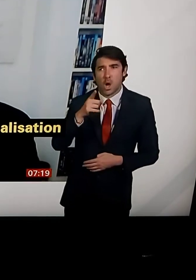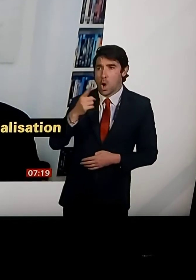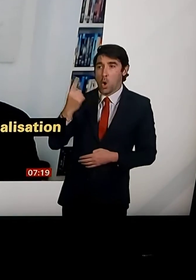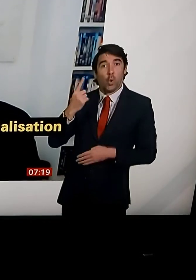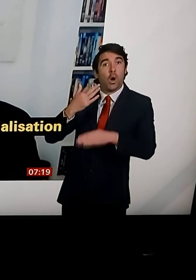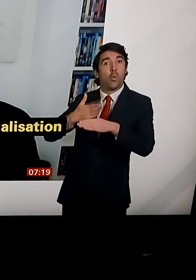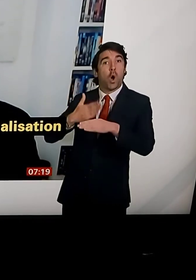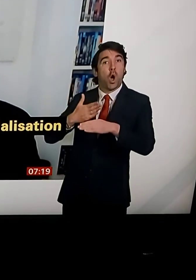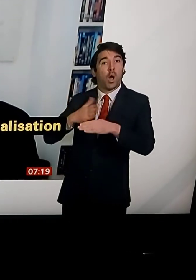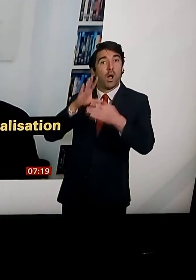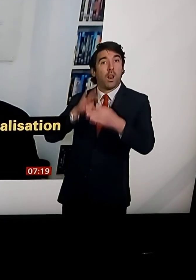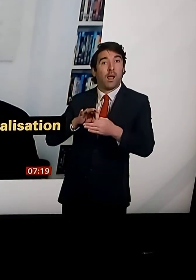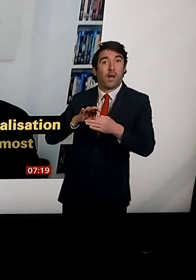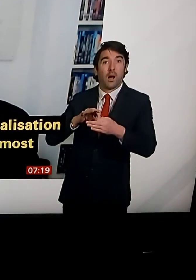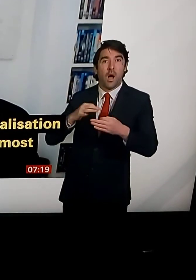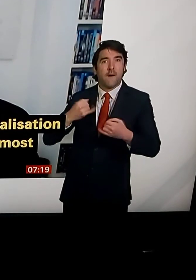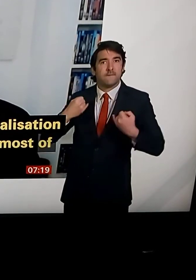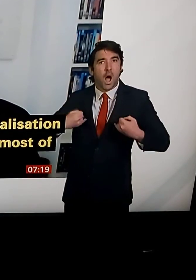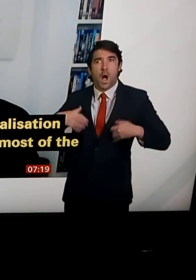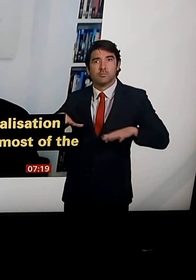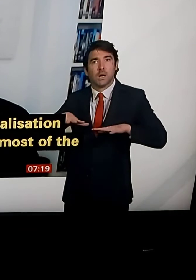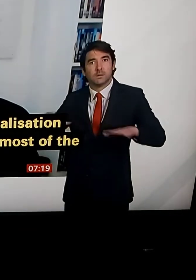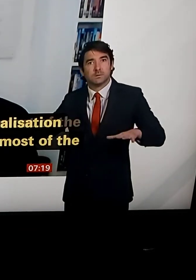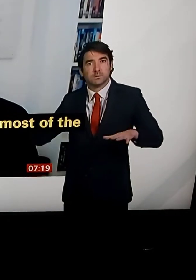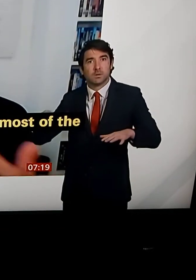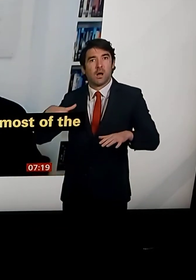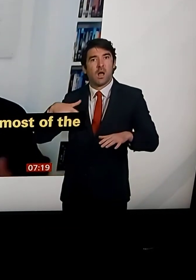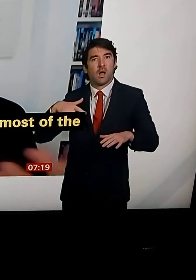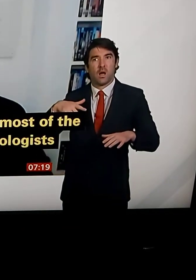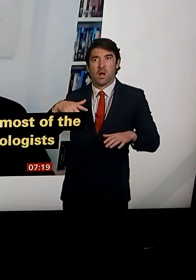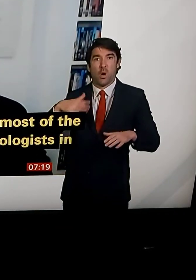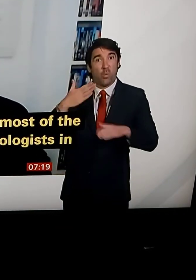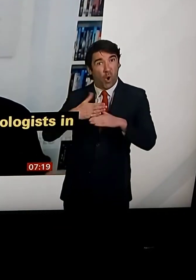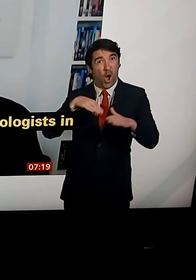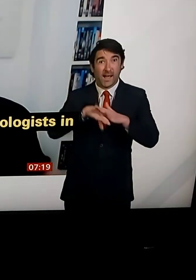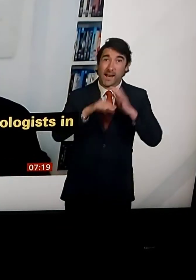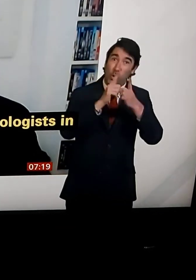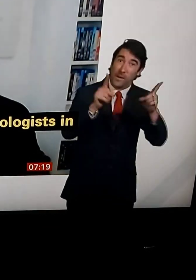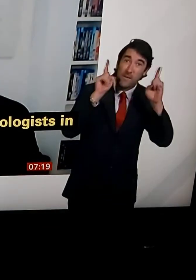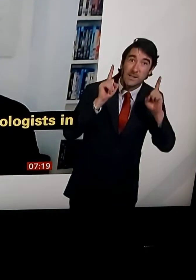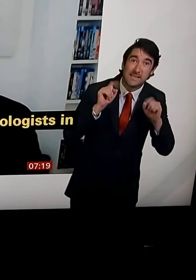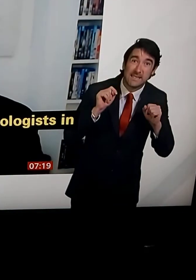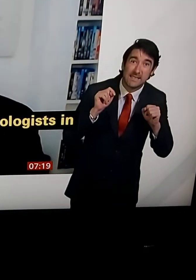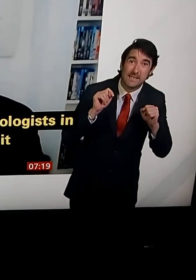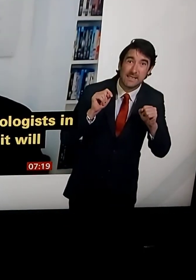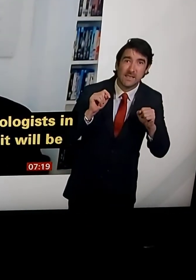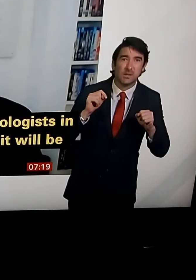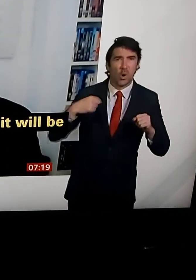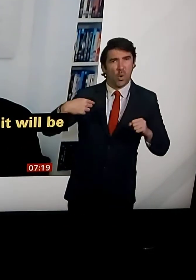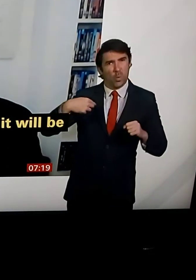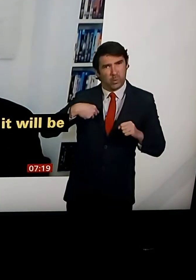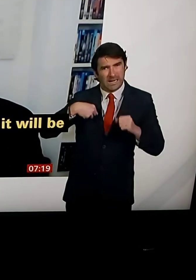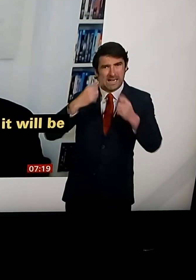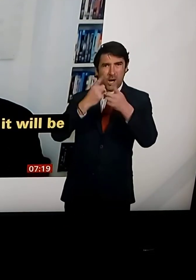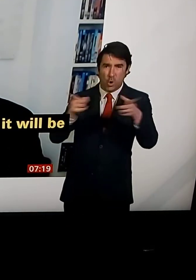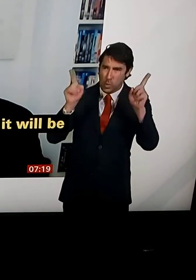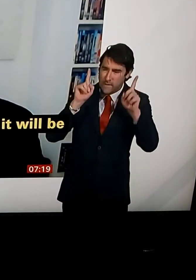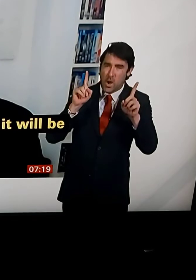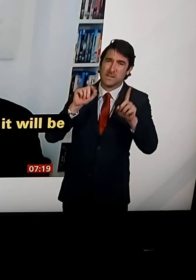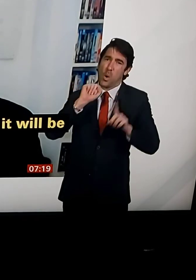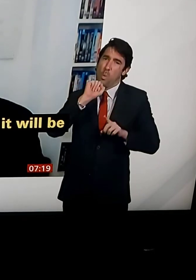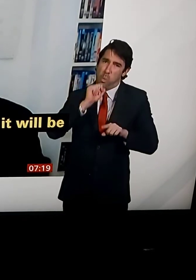confident it's going to be as safe as it can be. Is that a sort of fair? That sounds like a sort of fair thing to say, doesn't it? There's a lot